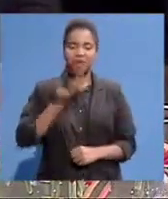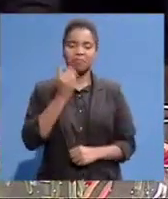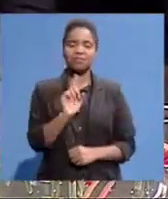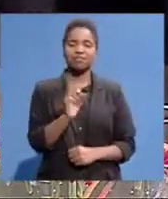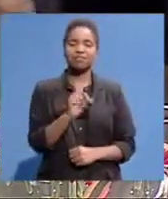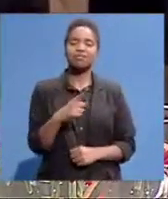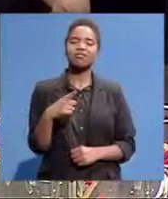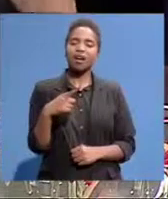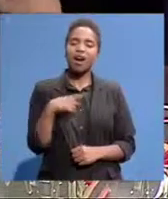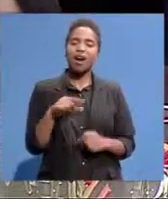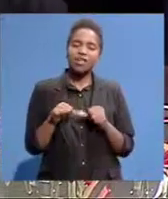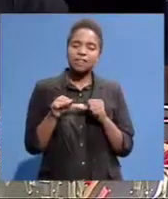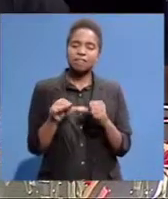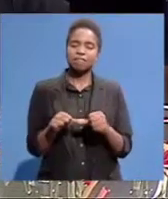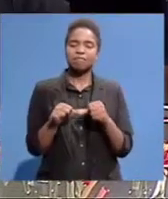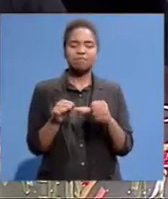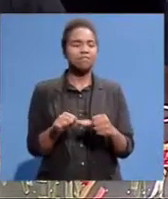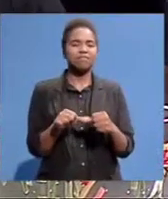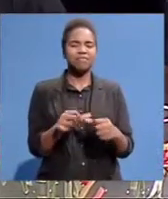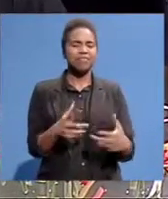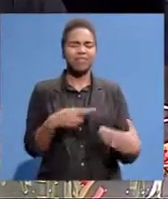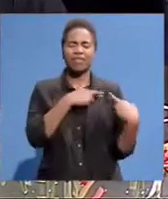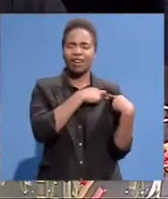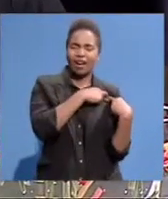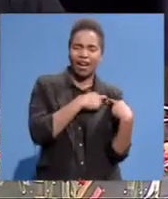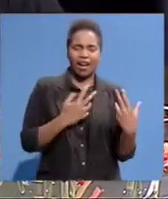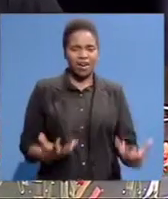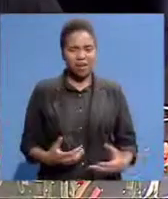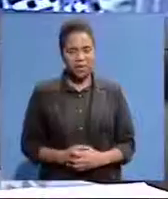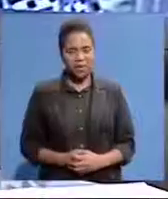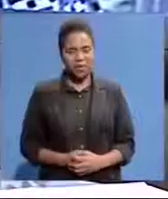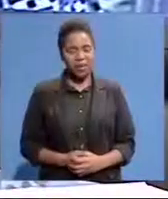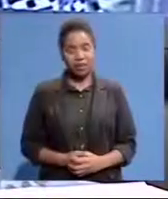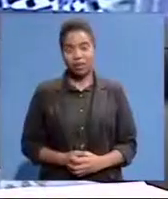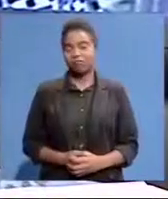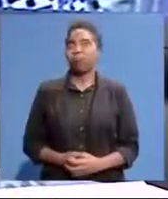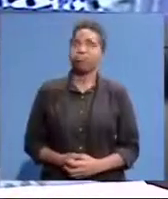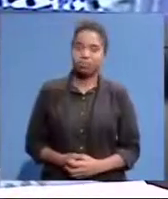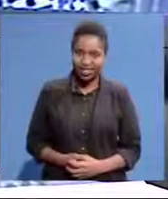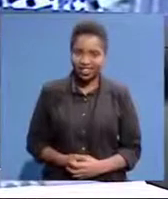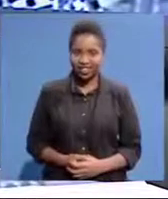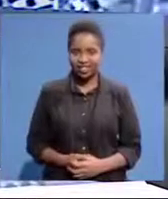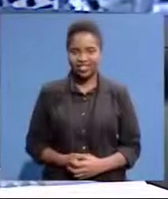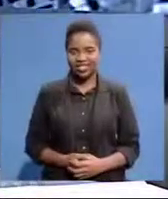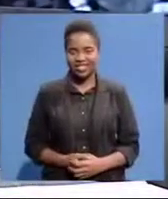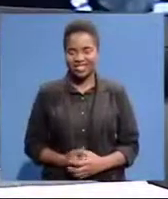that responsibility weigh amaqina akho? Yeah.